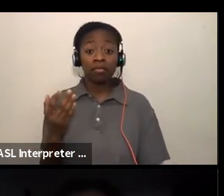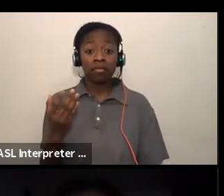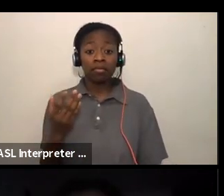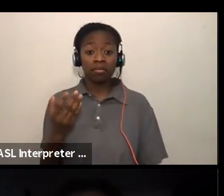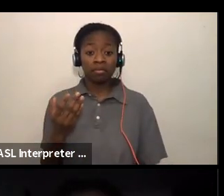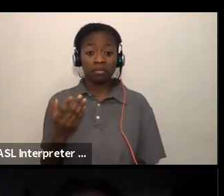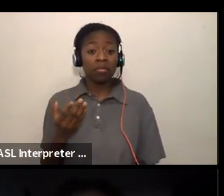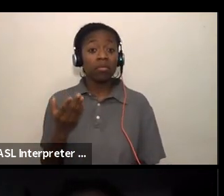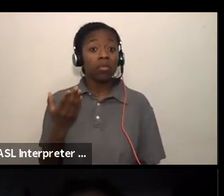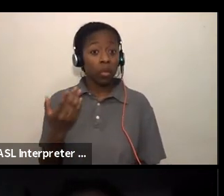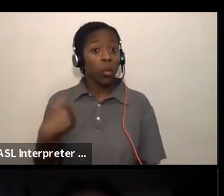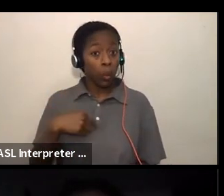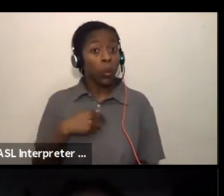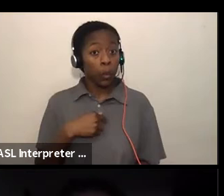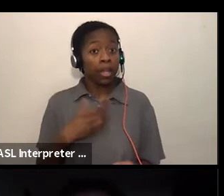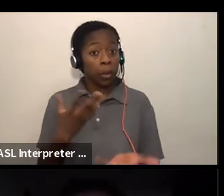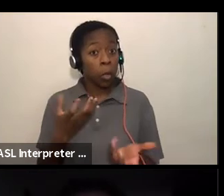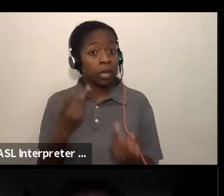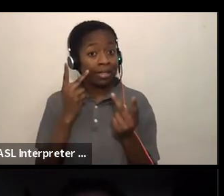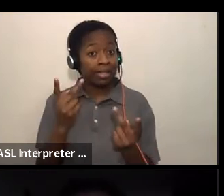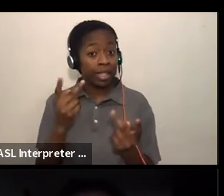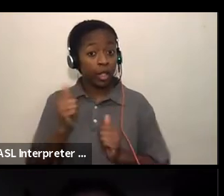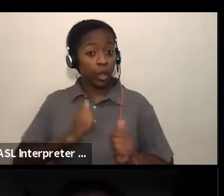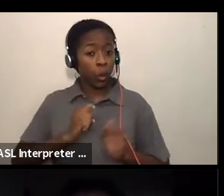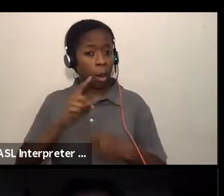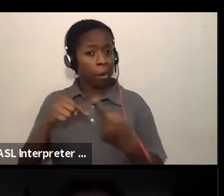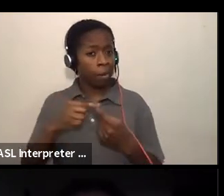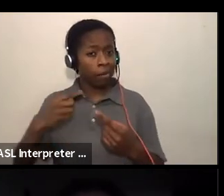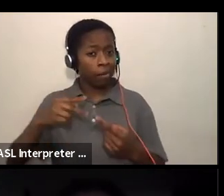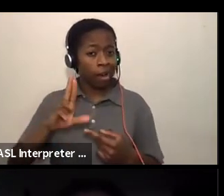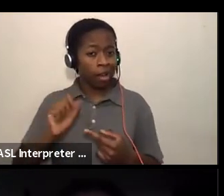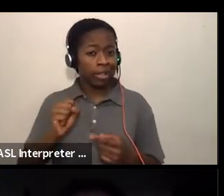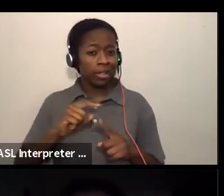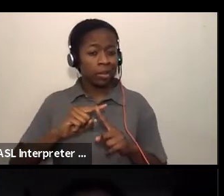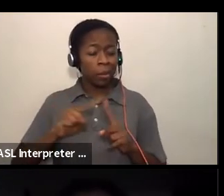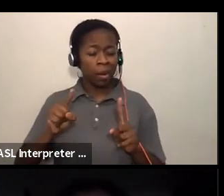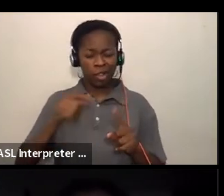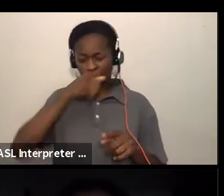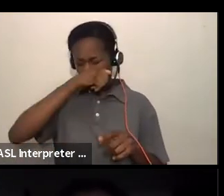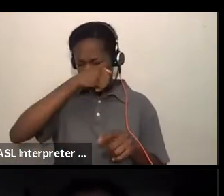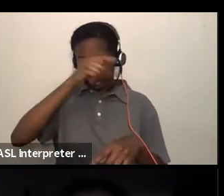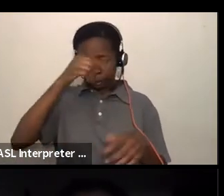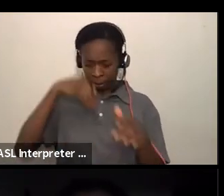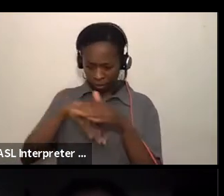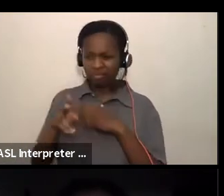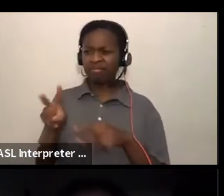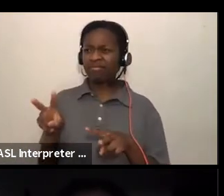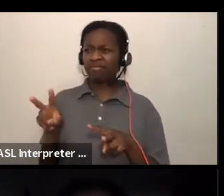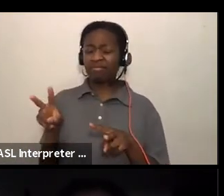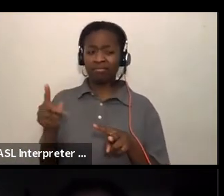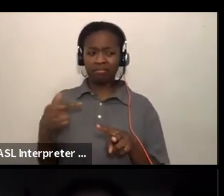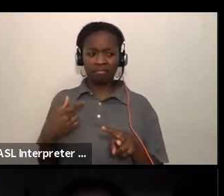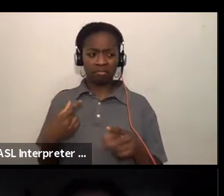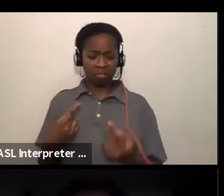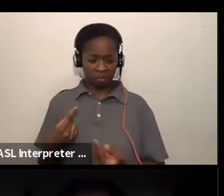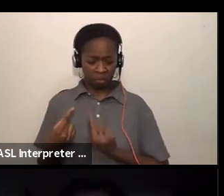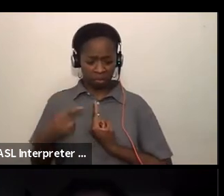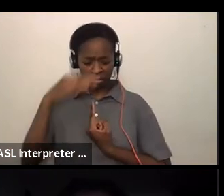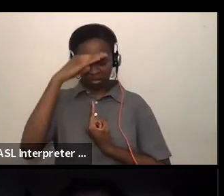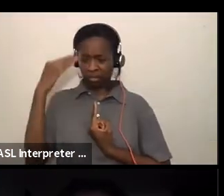is about us, yet it's like, should I be here? Is this weird? Like, how do I? There is like